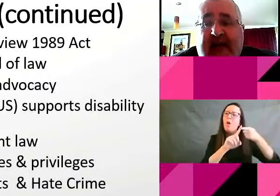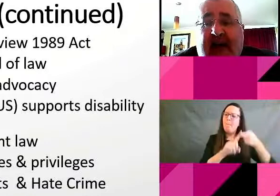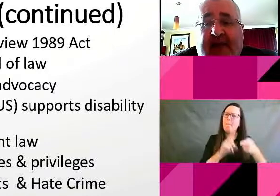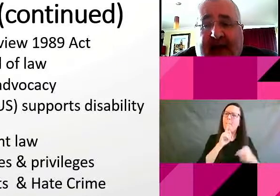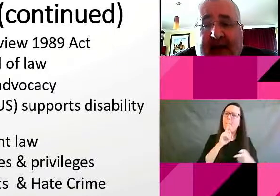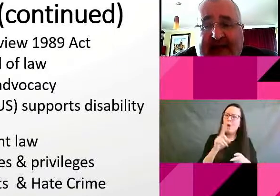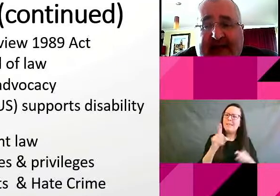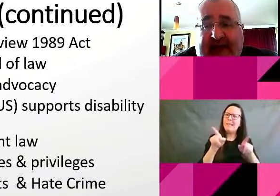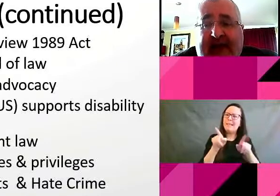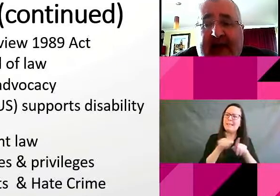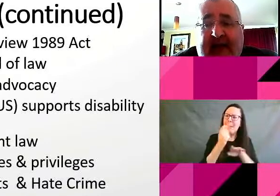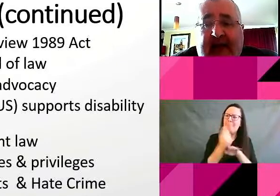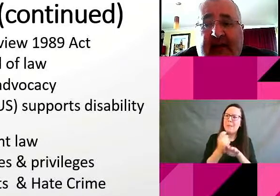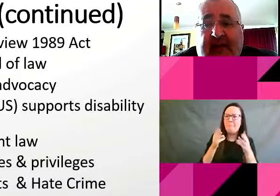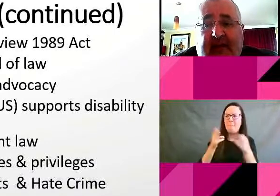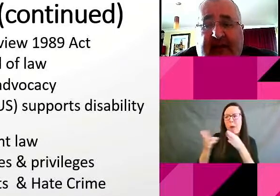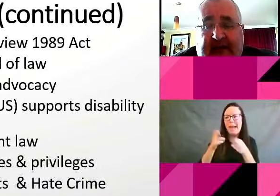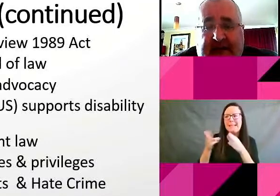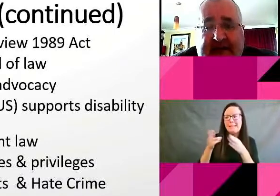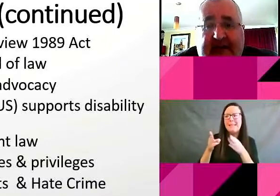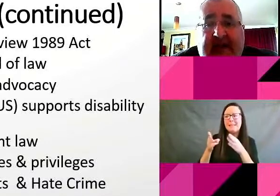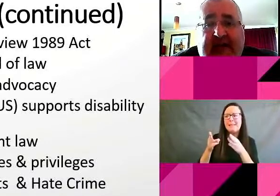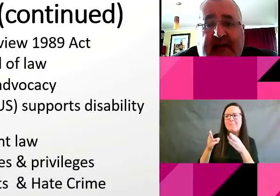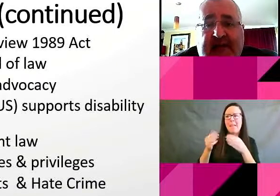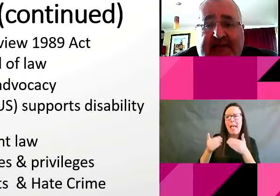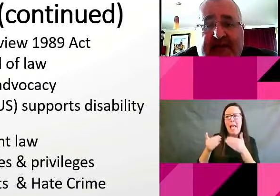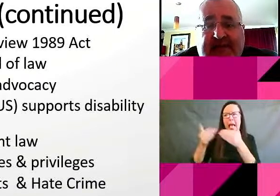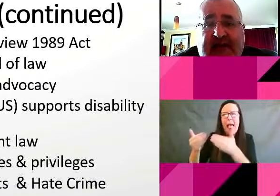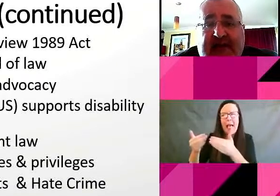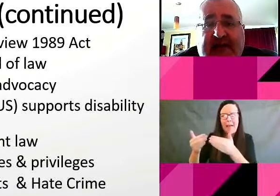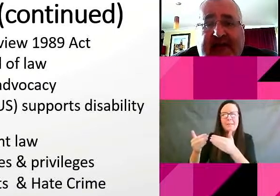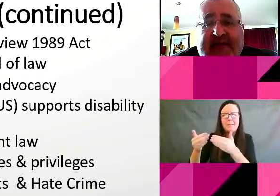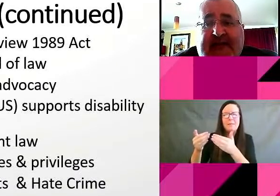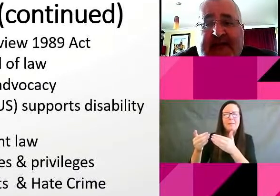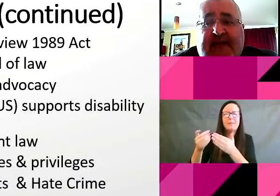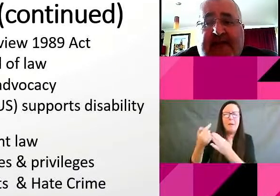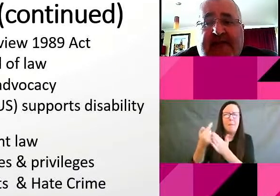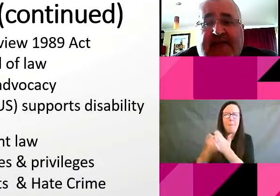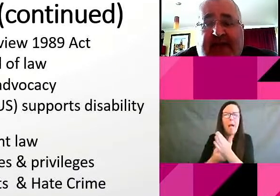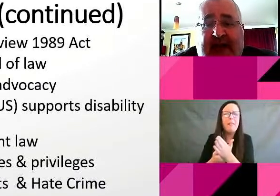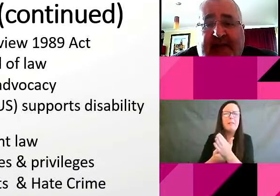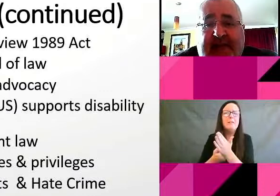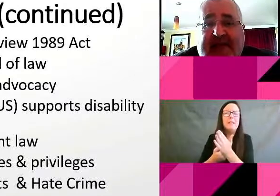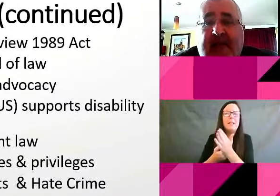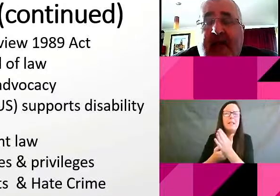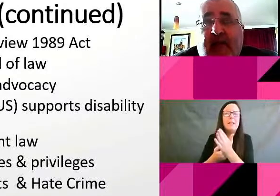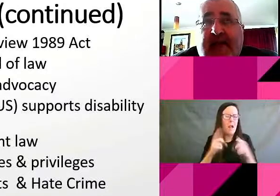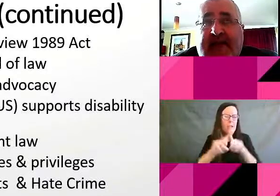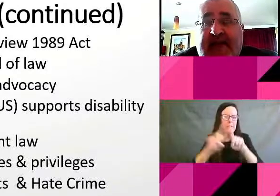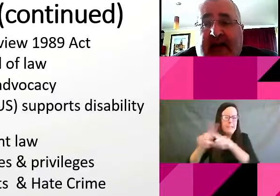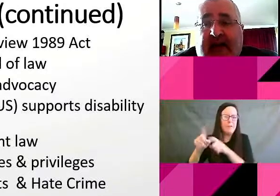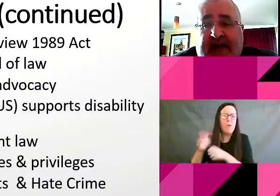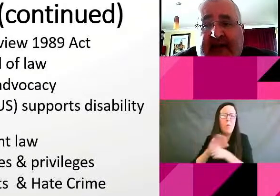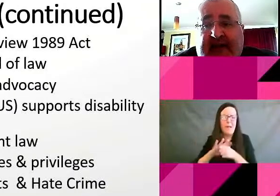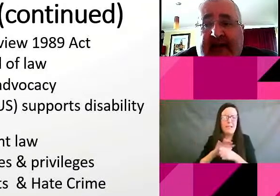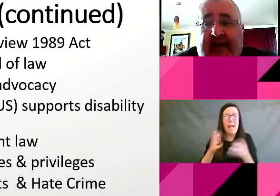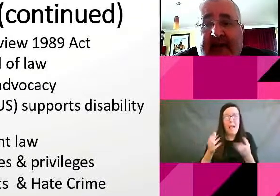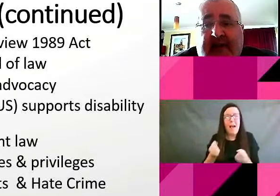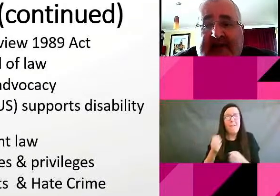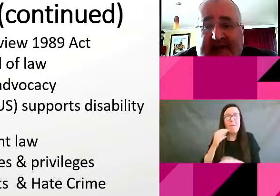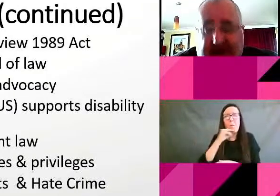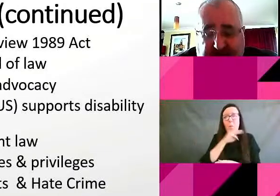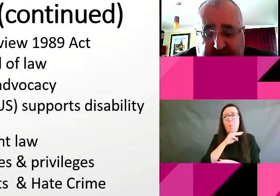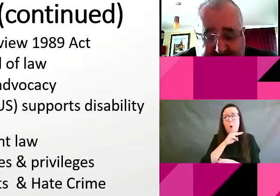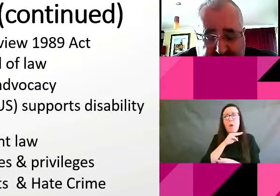ahead of policy in a number of areas. There has particularly been significant developments within the Gardaí